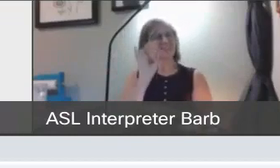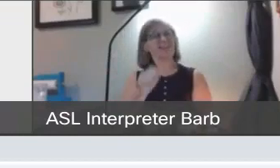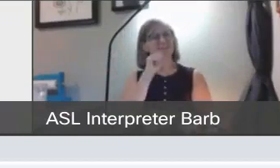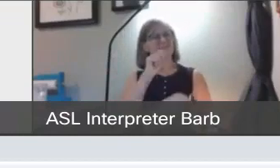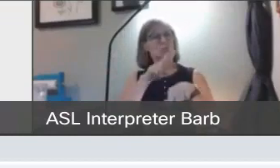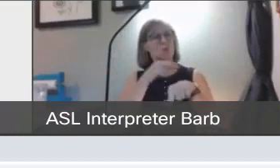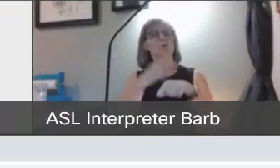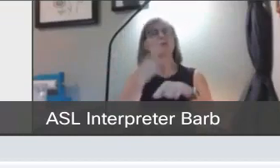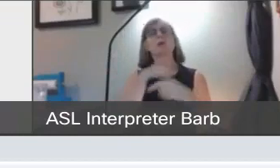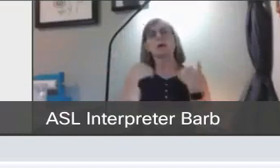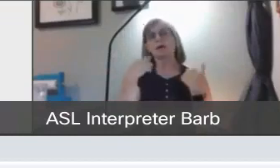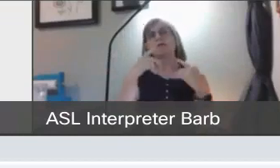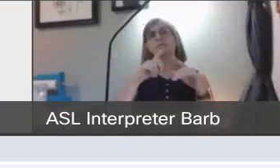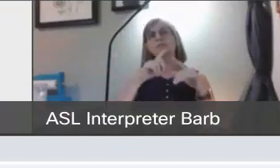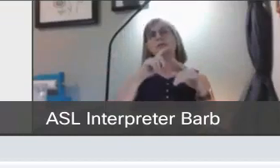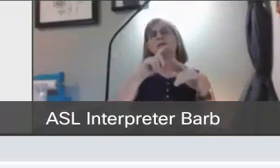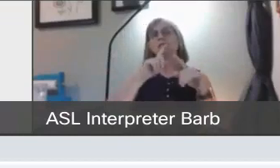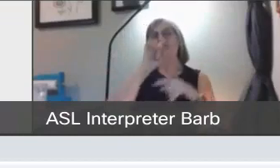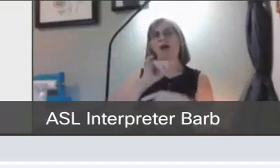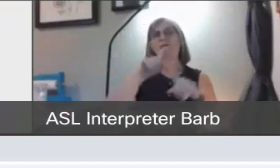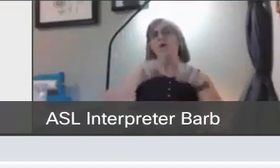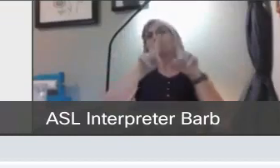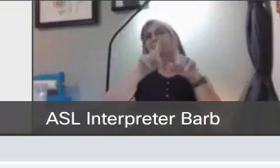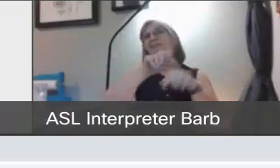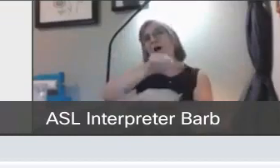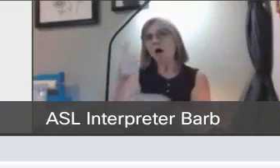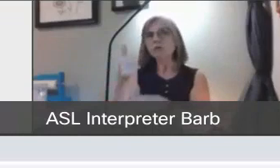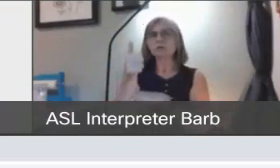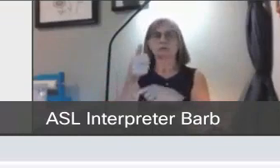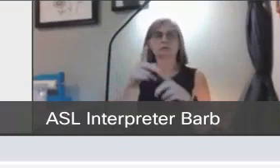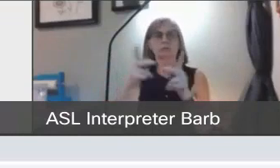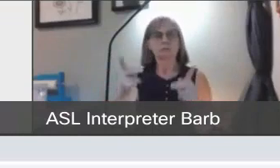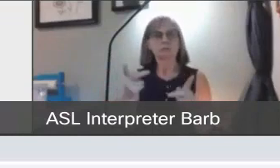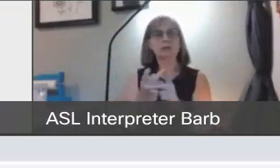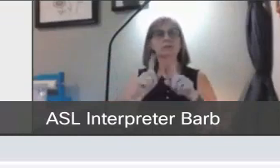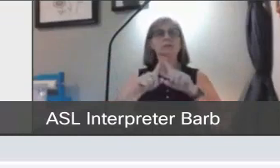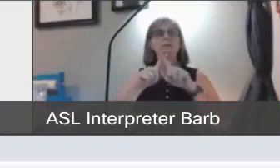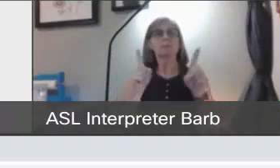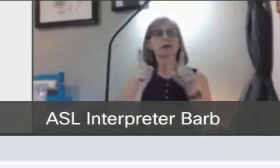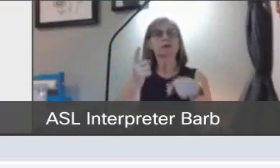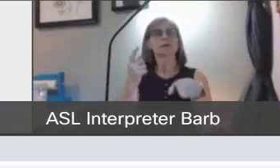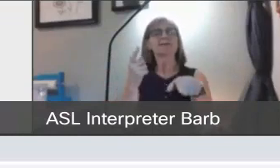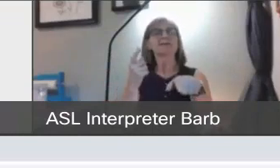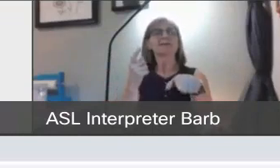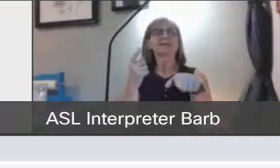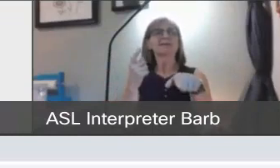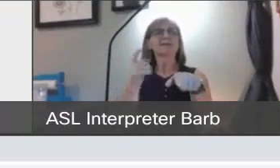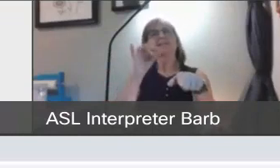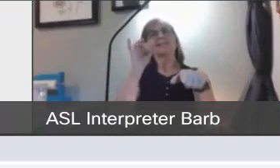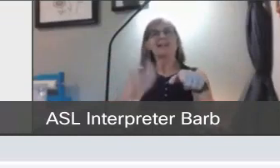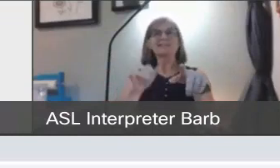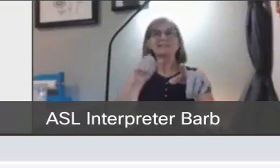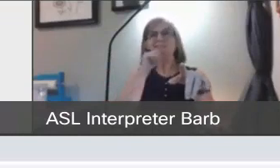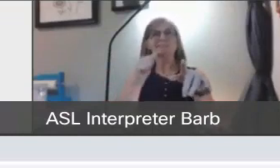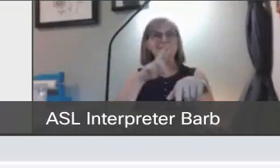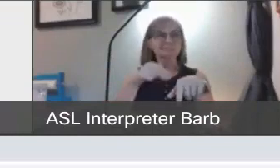is a bike path basically in between the boarding area and the vehicle itself. So that's going to be it's an unusual design, but